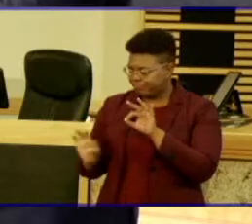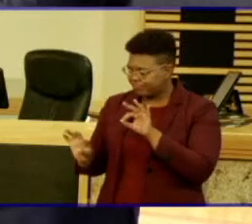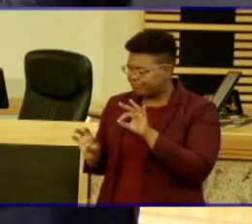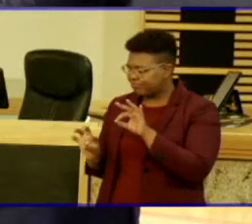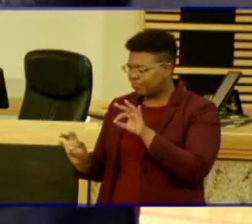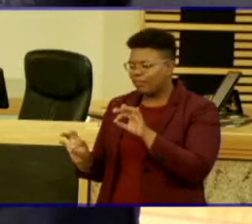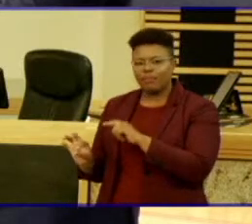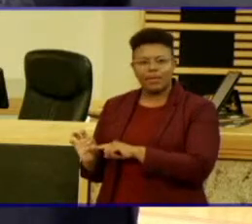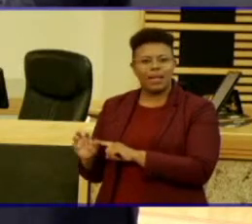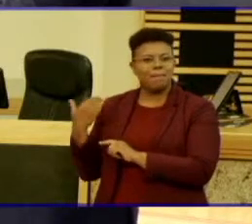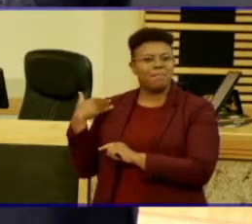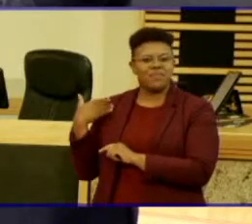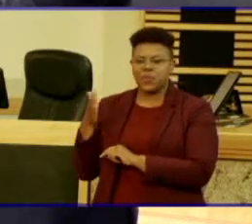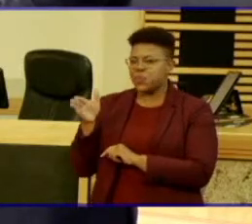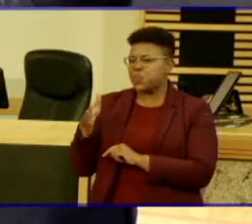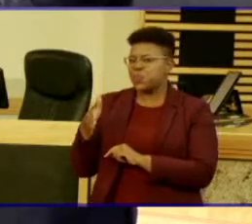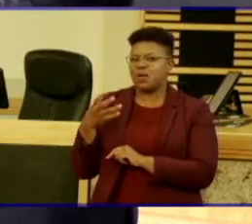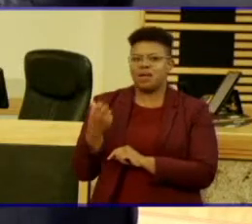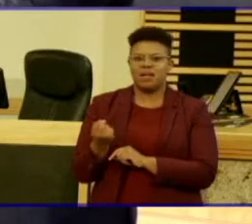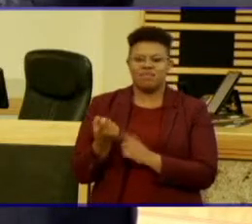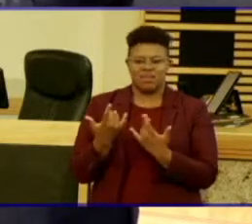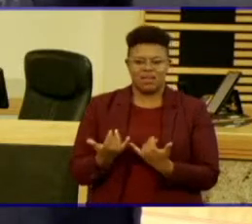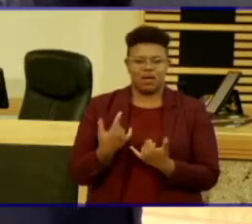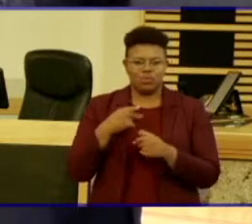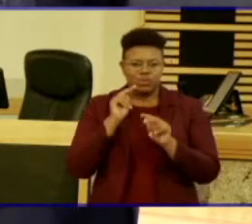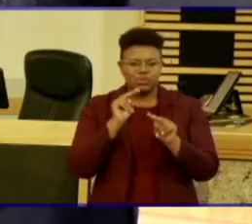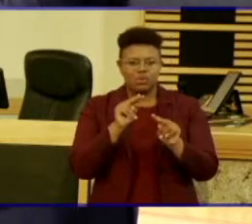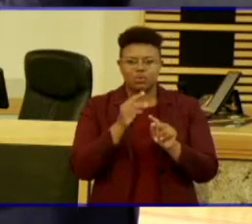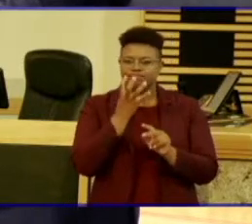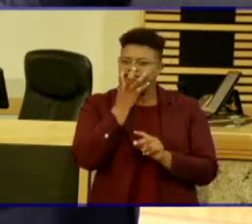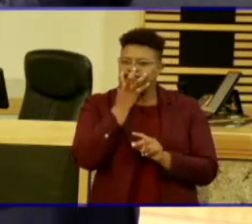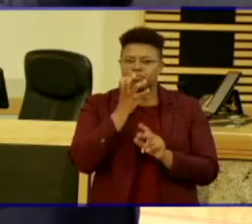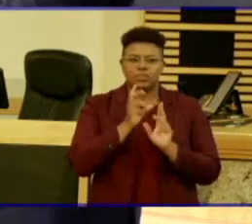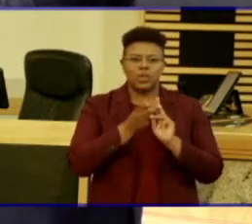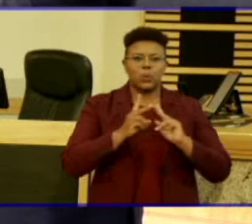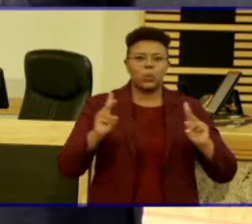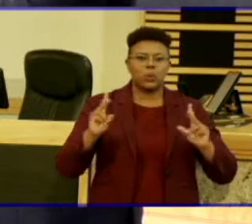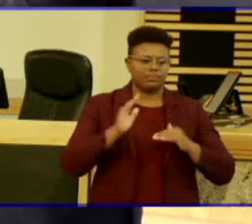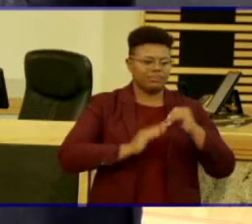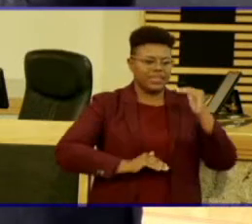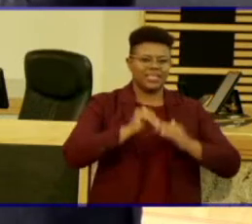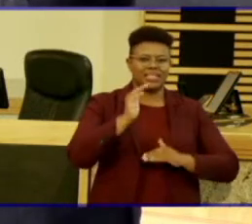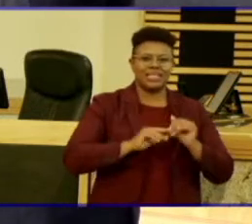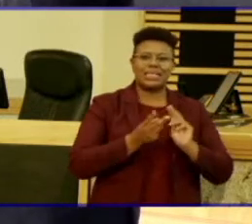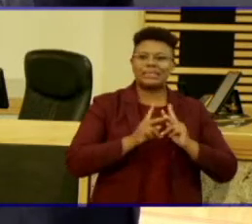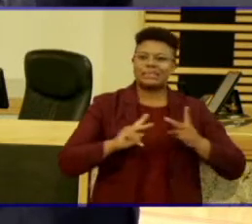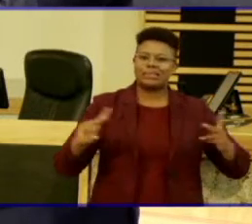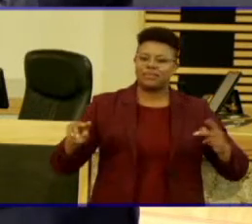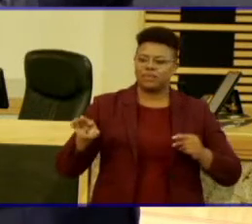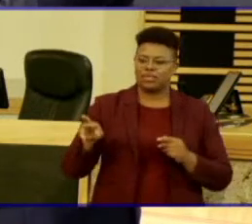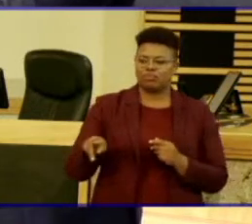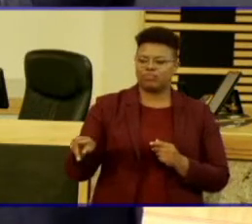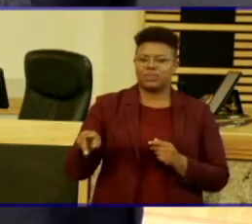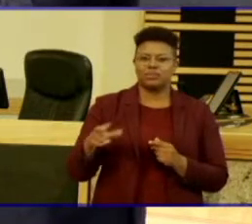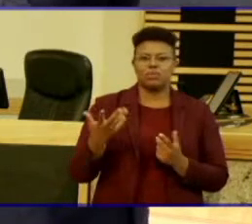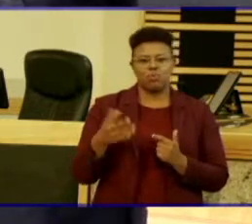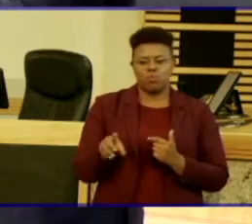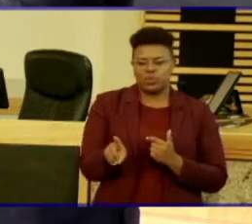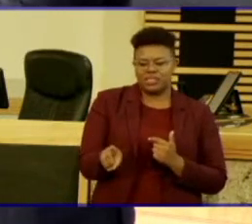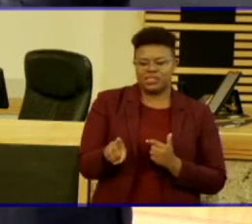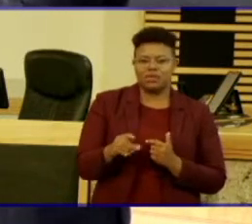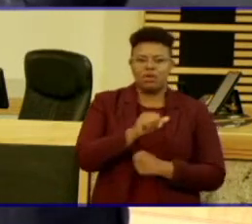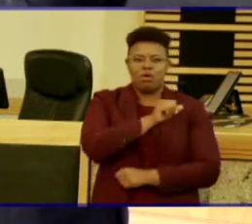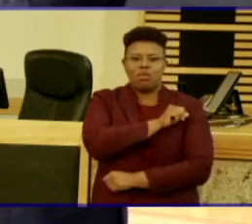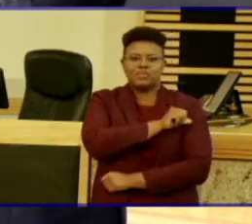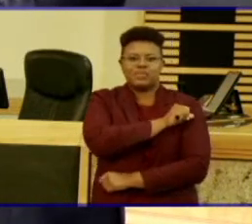that never had such capacity before. We have seen the bulk oxygen infrastructure that we have done in a number of our regional and district